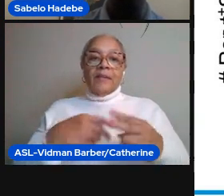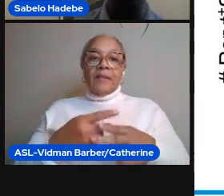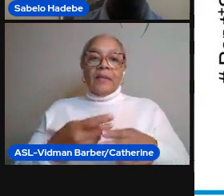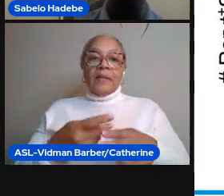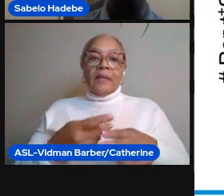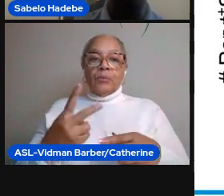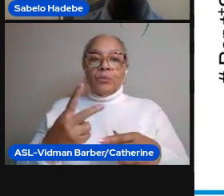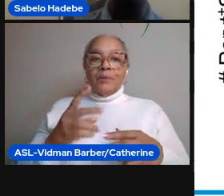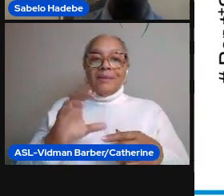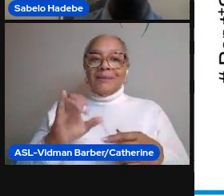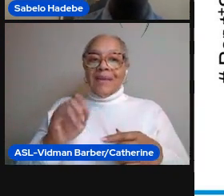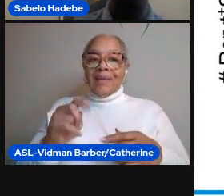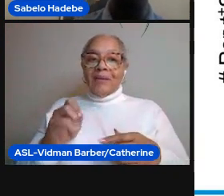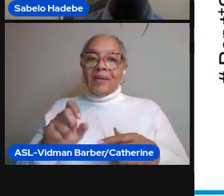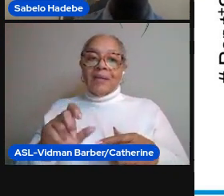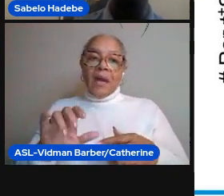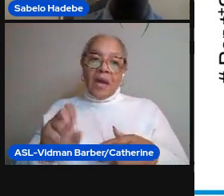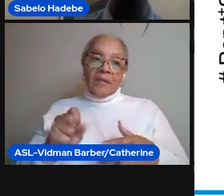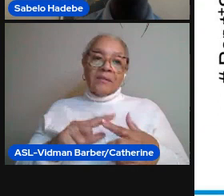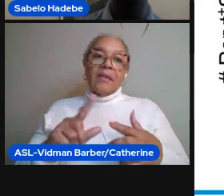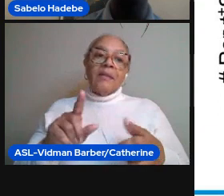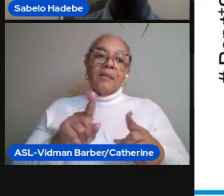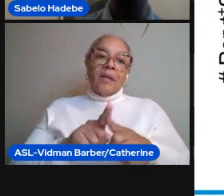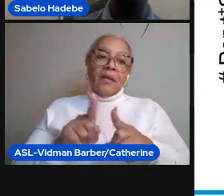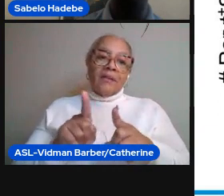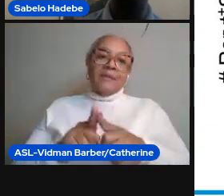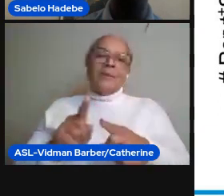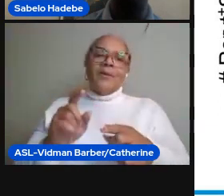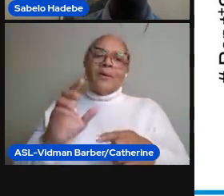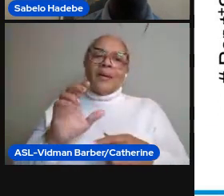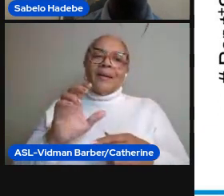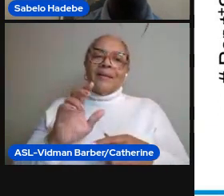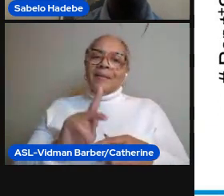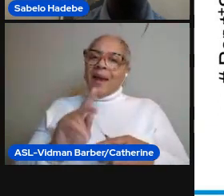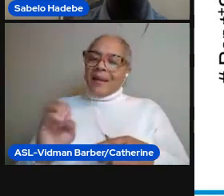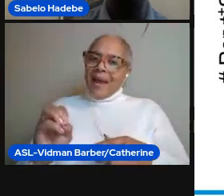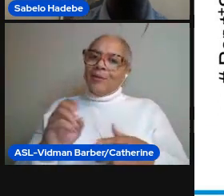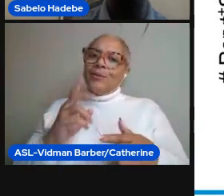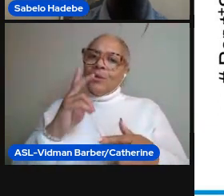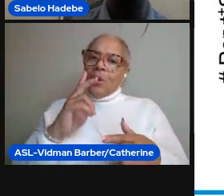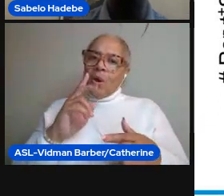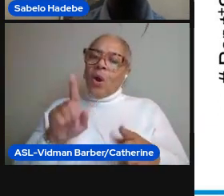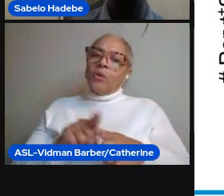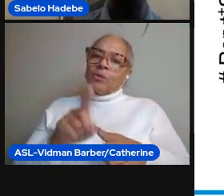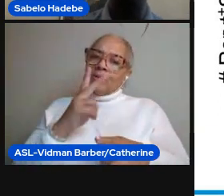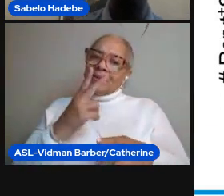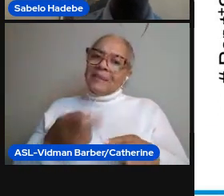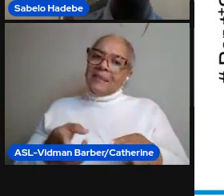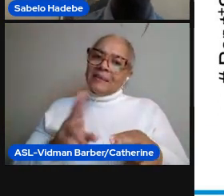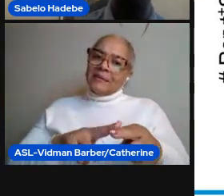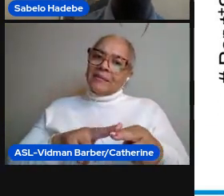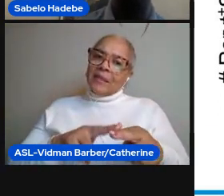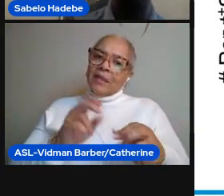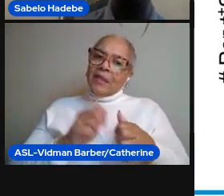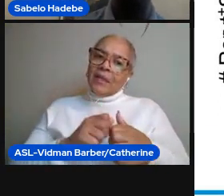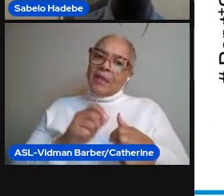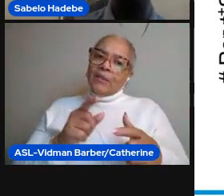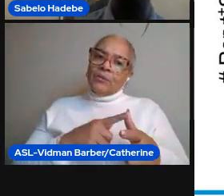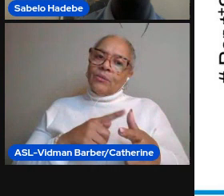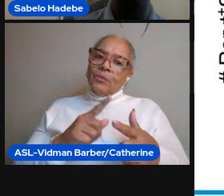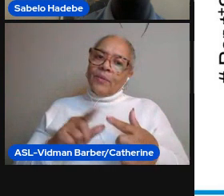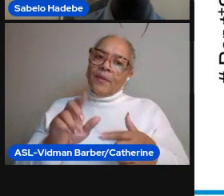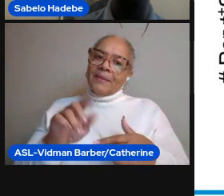is also increased in the knockout. But you also do see an increase in even by CD4 T cells